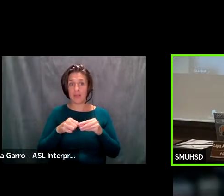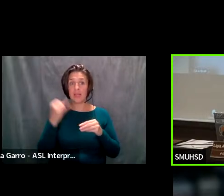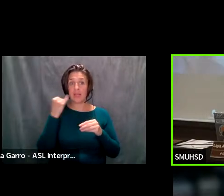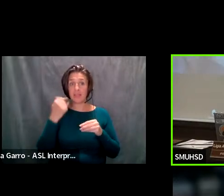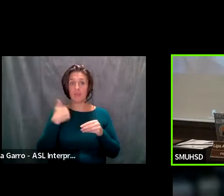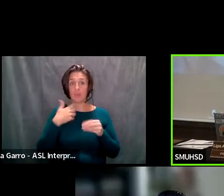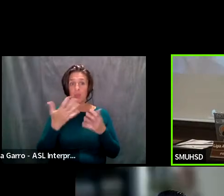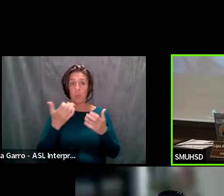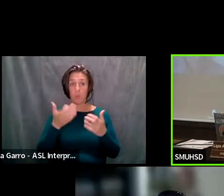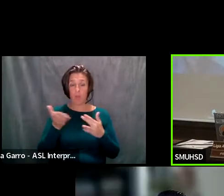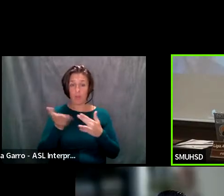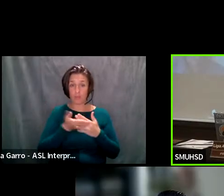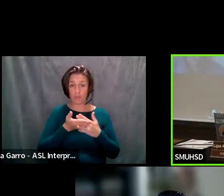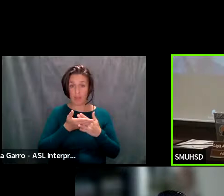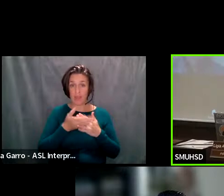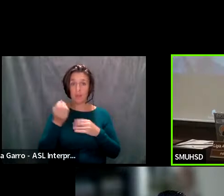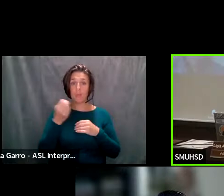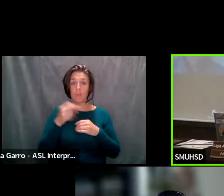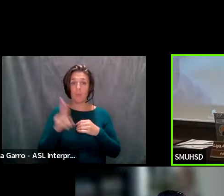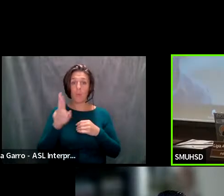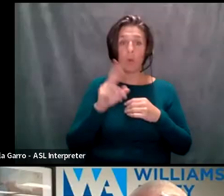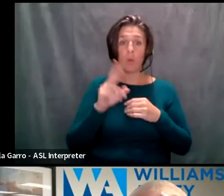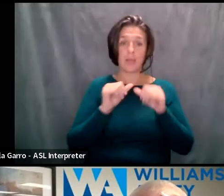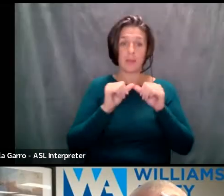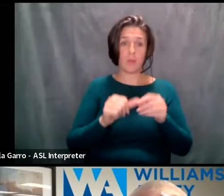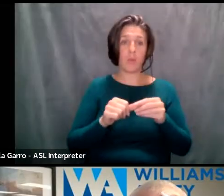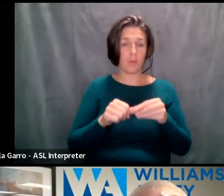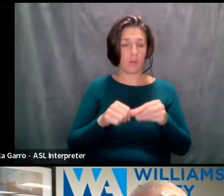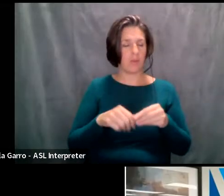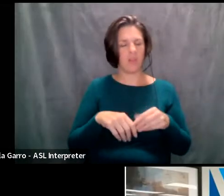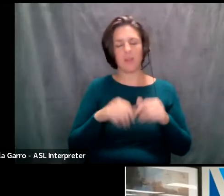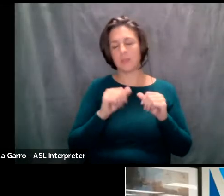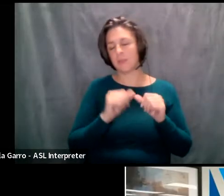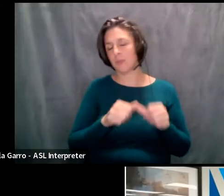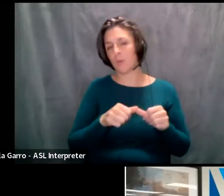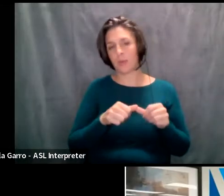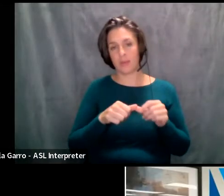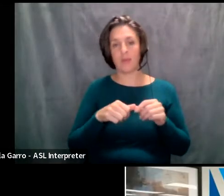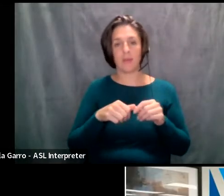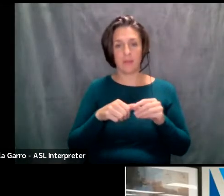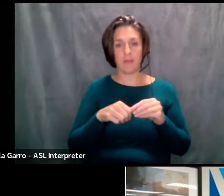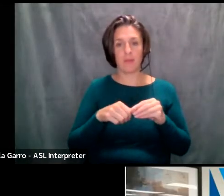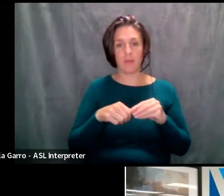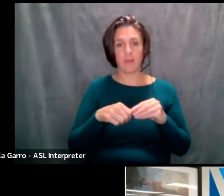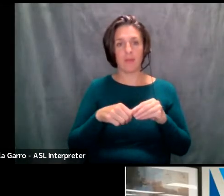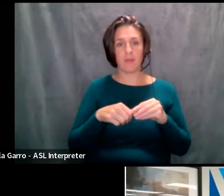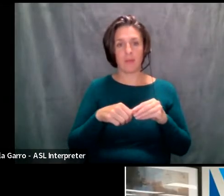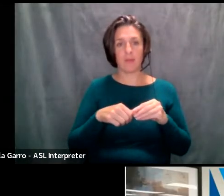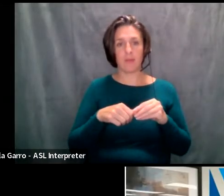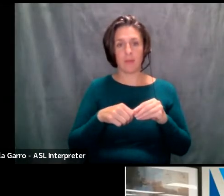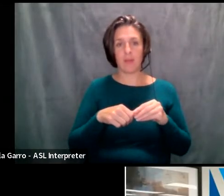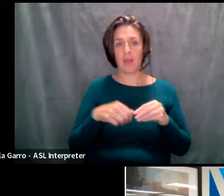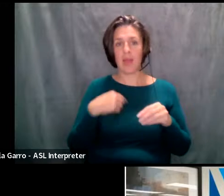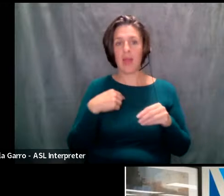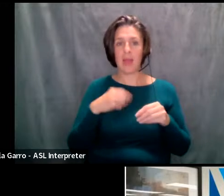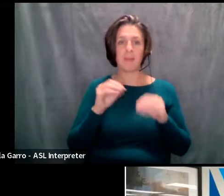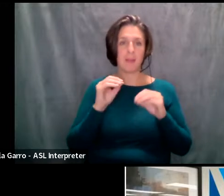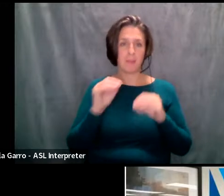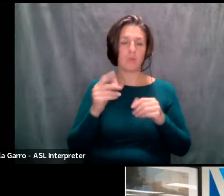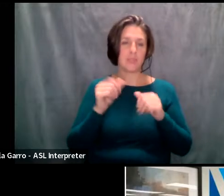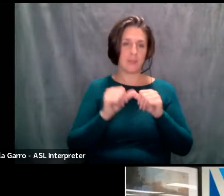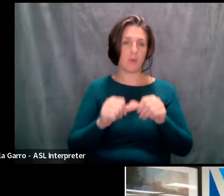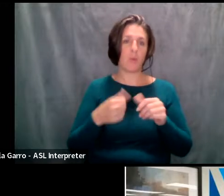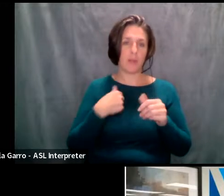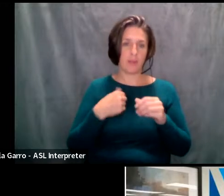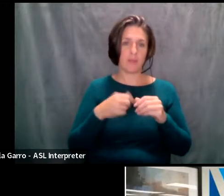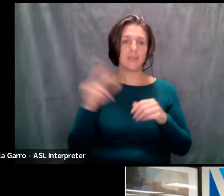a break or keep going? Let's keep going. Keep going? Okay, I need a motion. I make a motion to keep going. Okay,